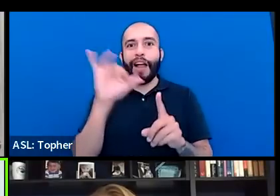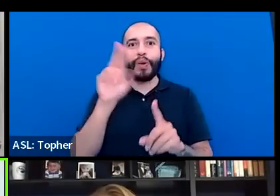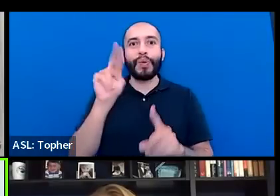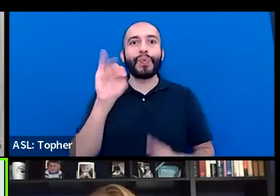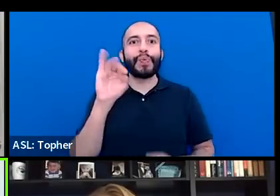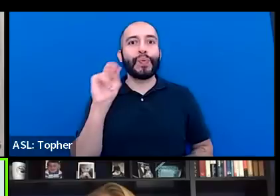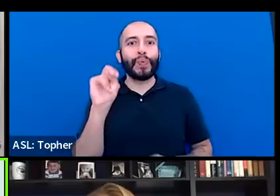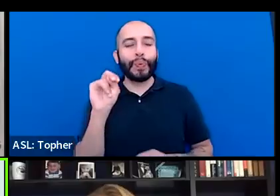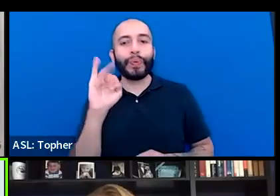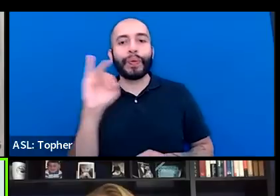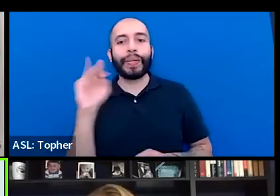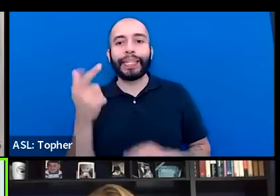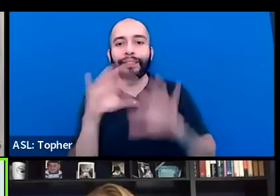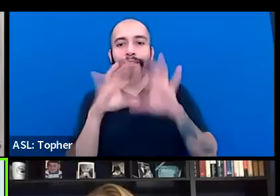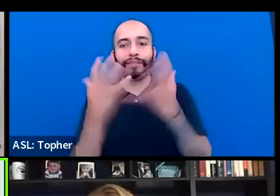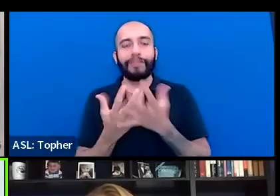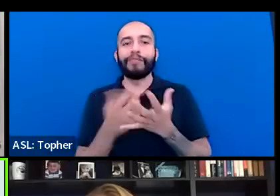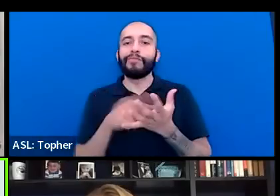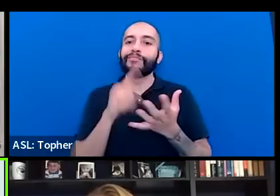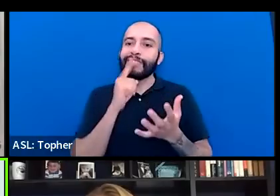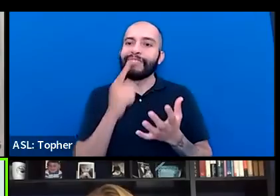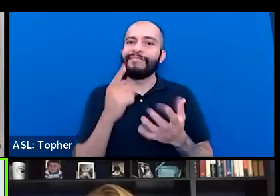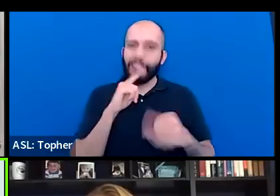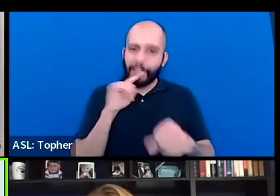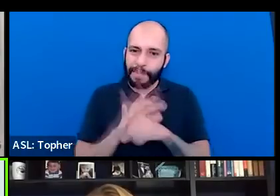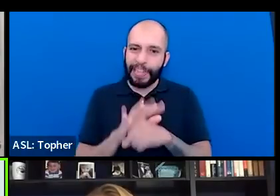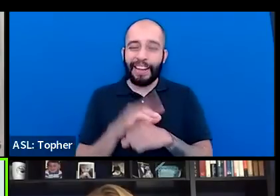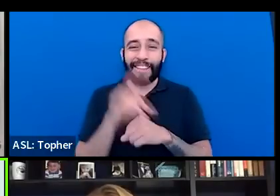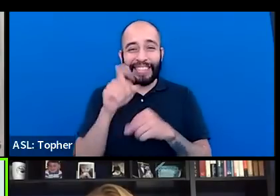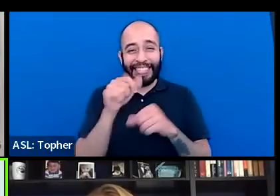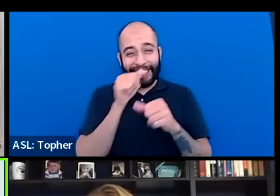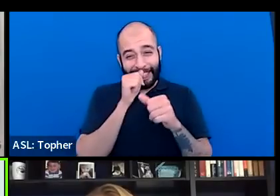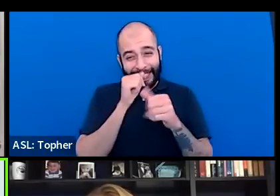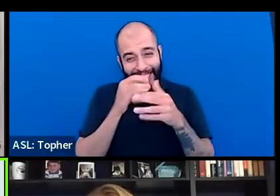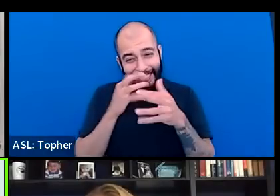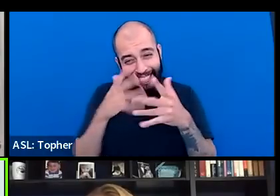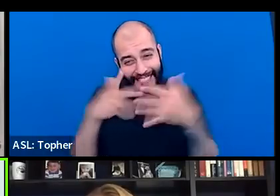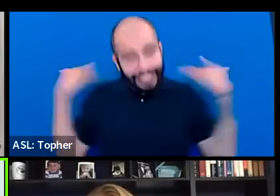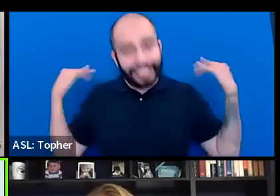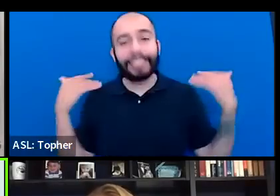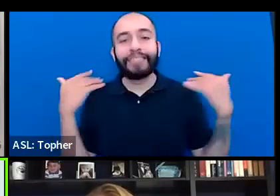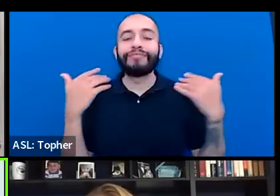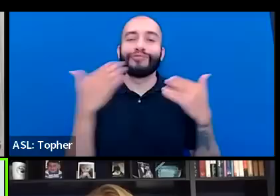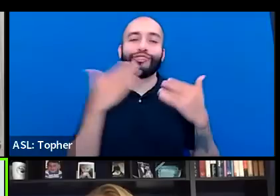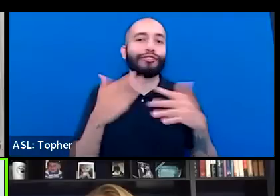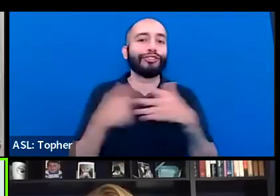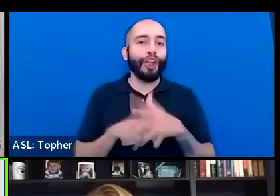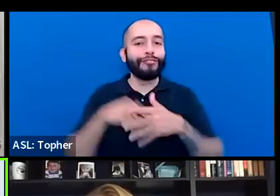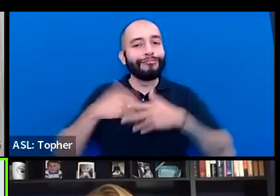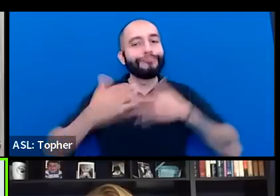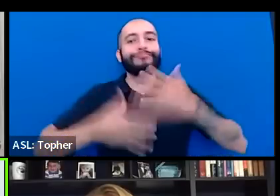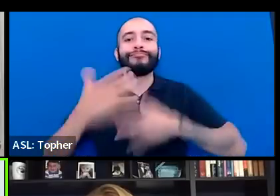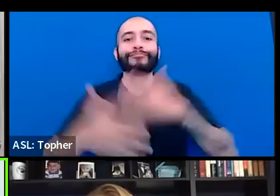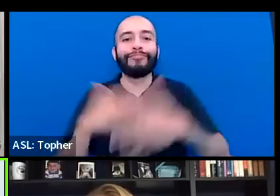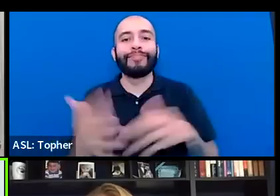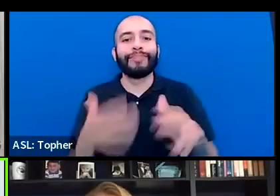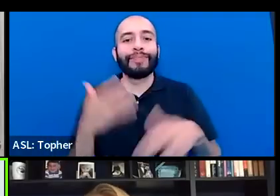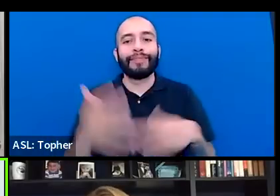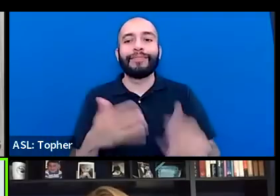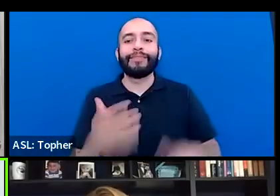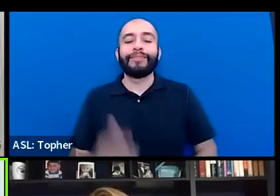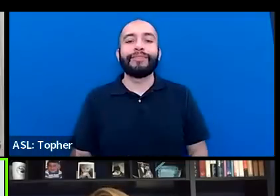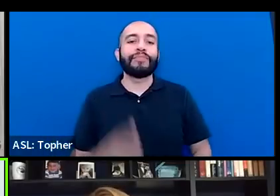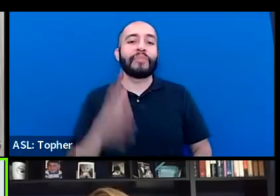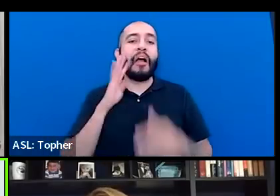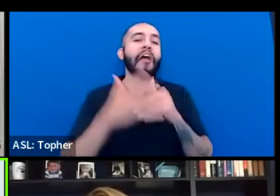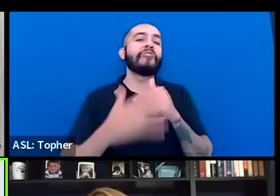great start. You know, the rest will naturally form, you know, as we progress in our campaigns. We're going to help